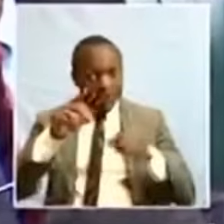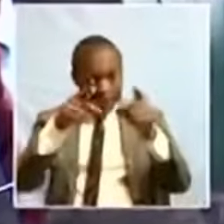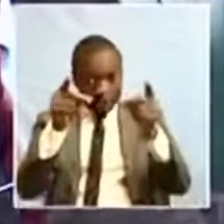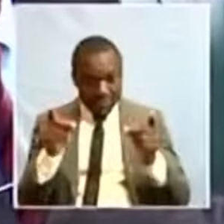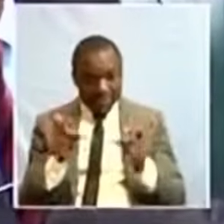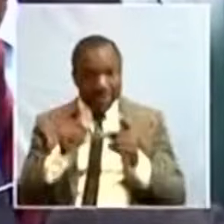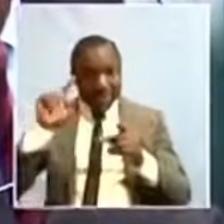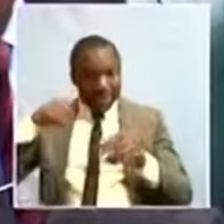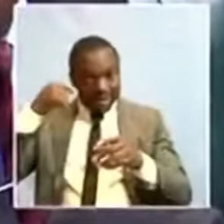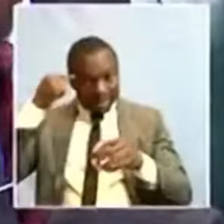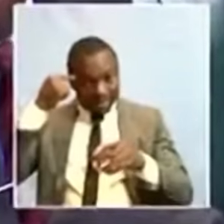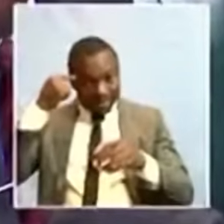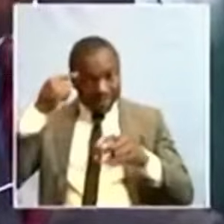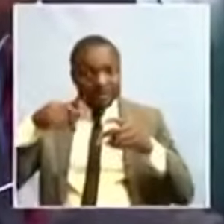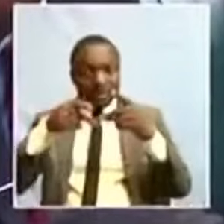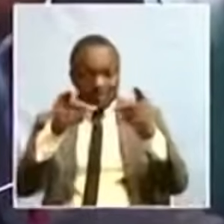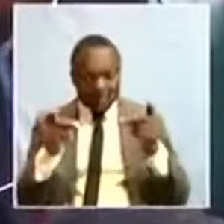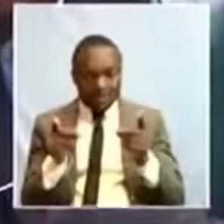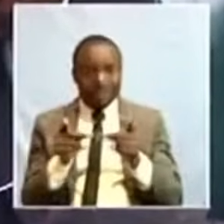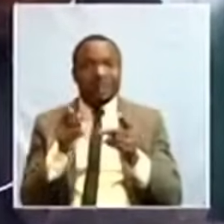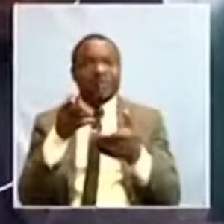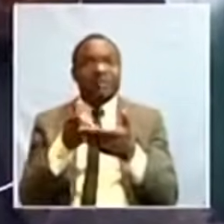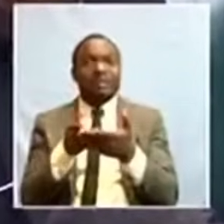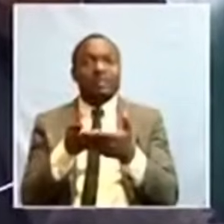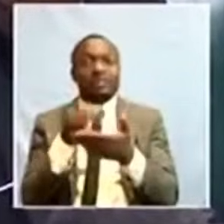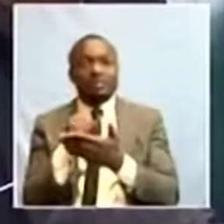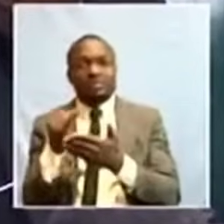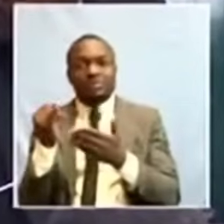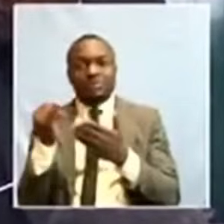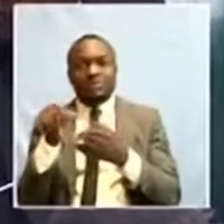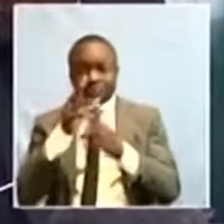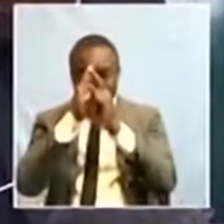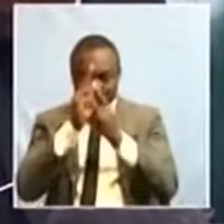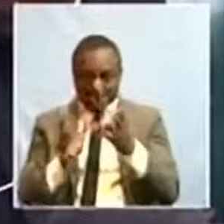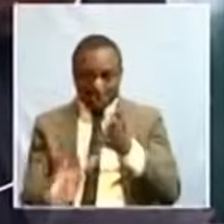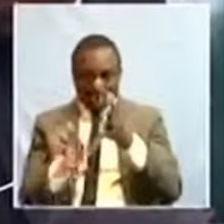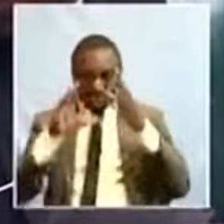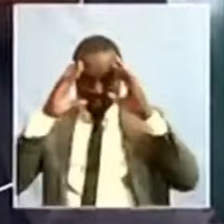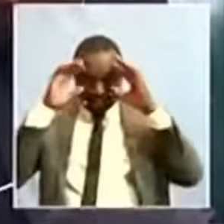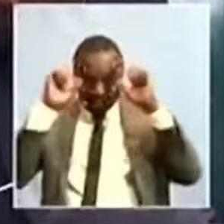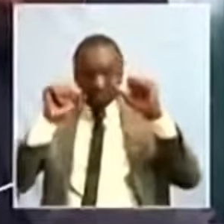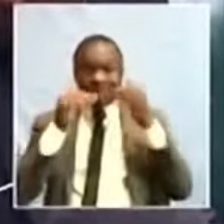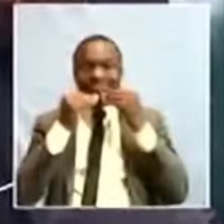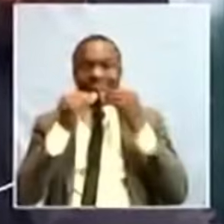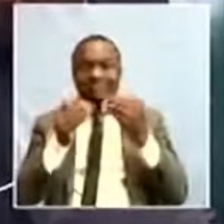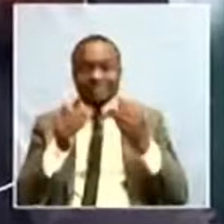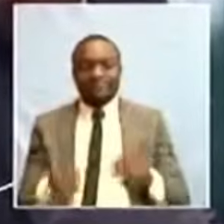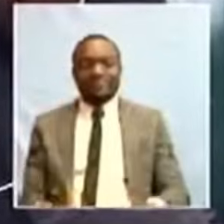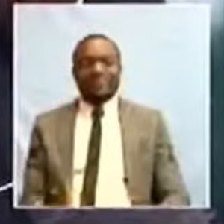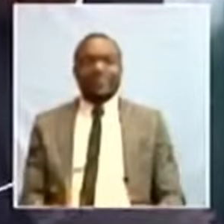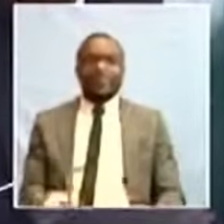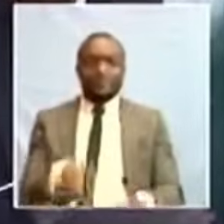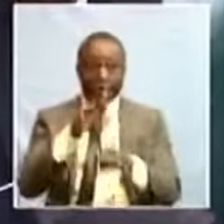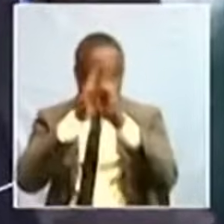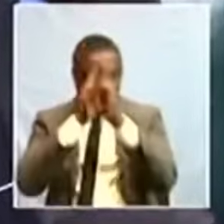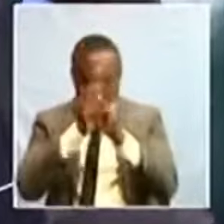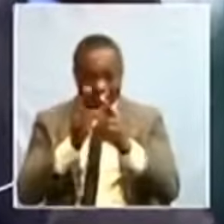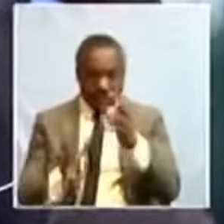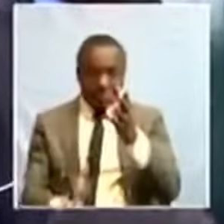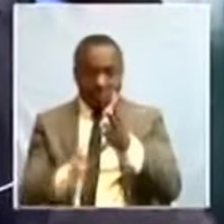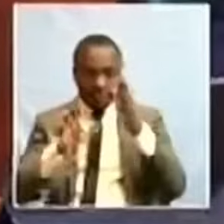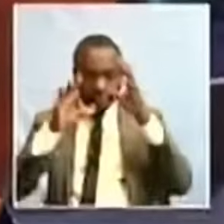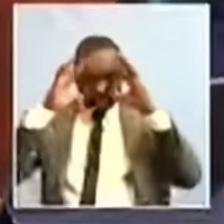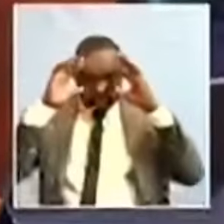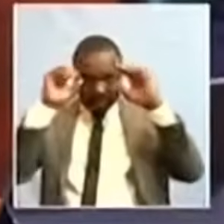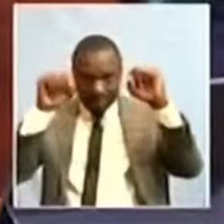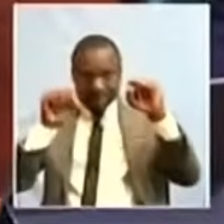and government's position in this matter, Your Honor, the Vice President? Thank you. Her Honor, the Vice President.